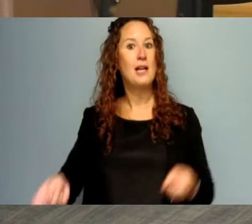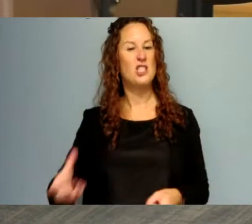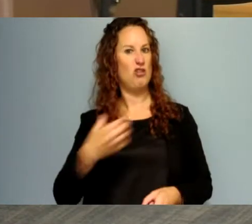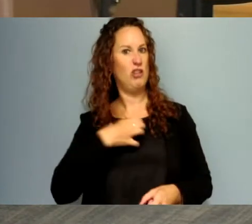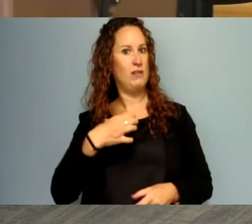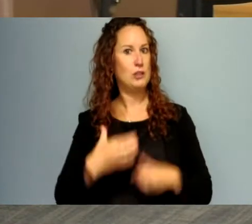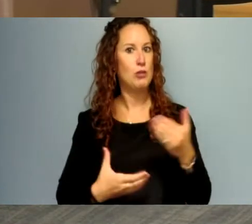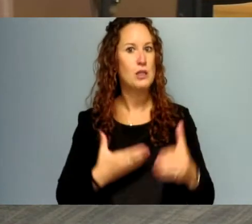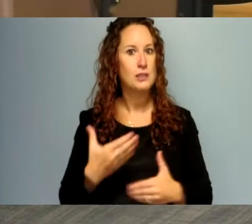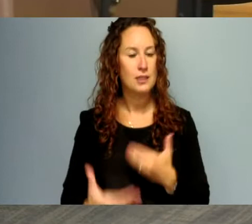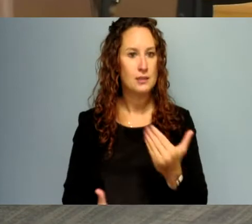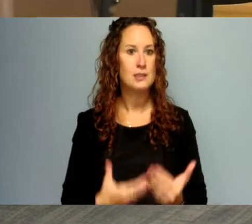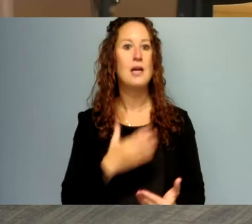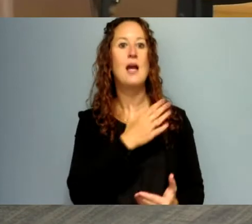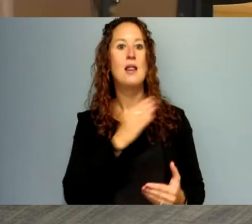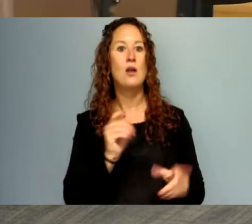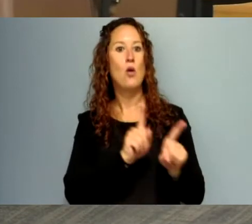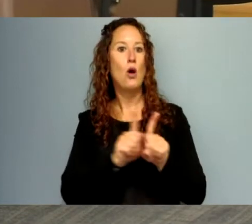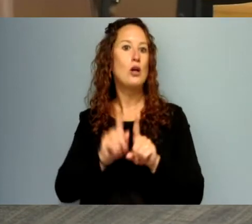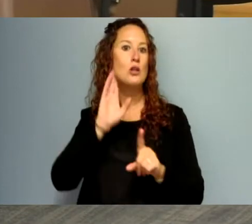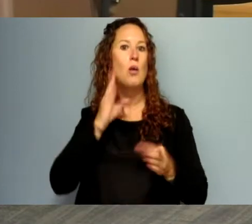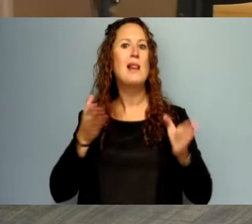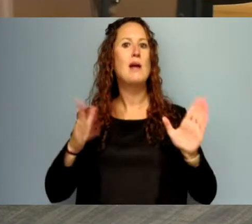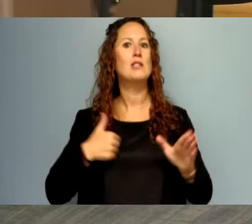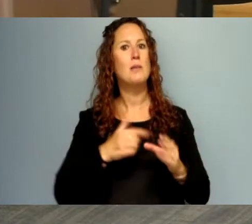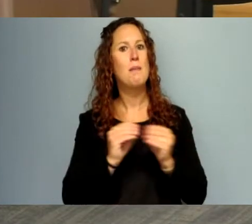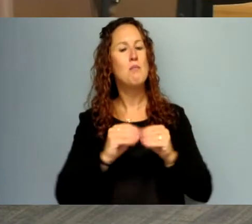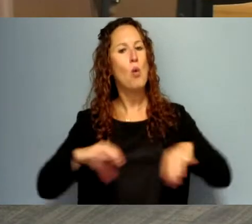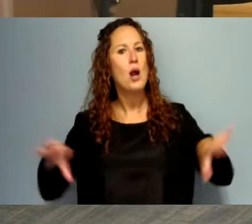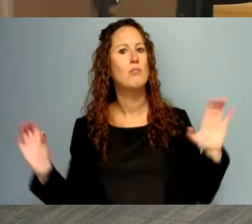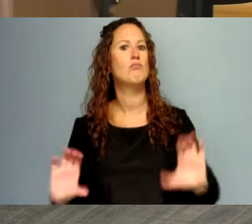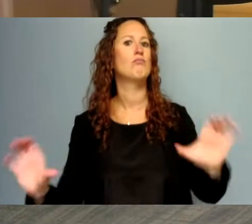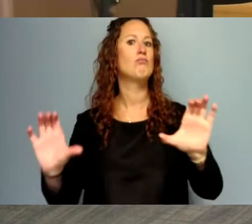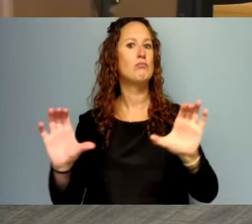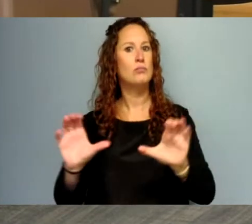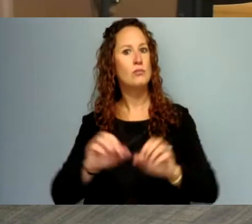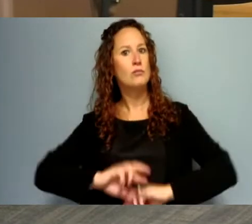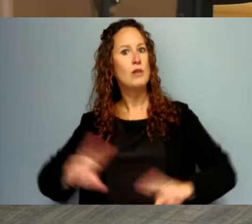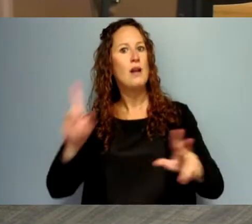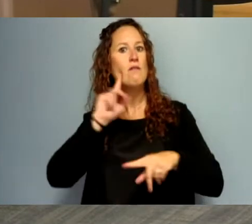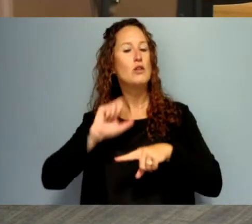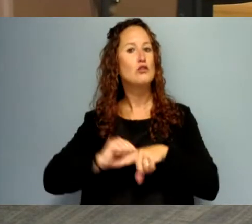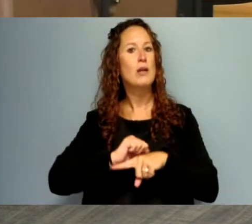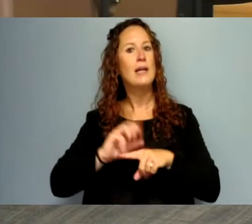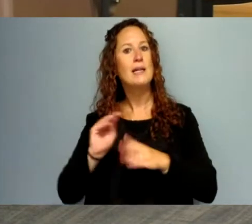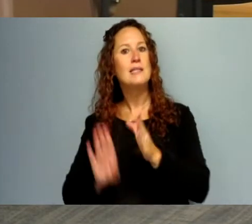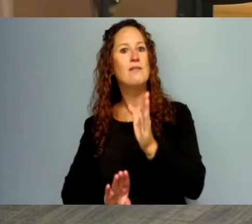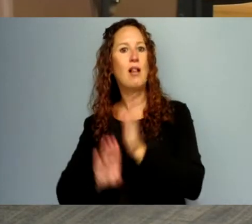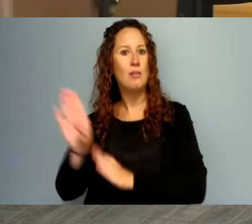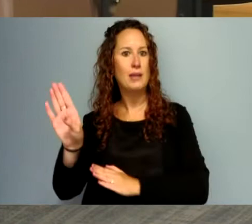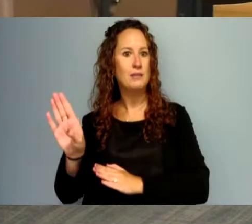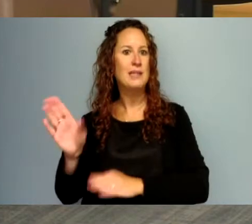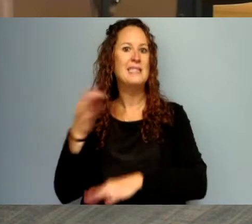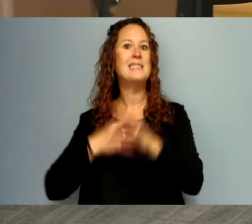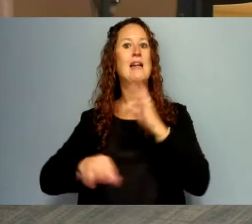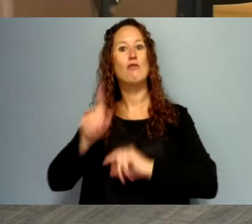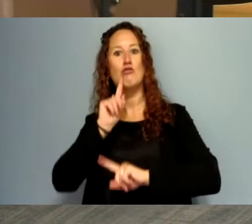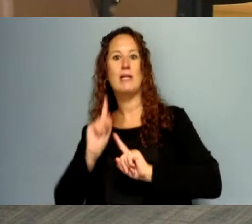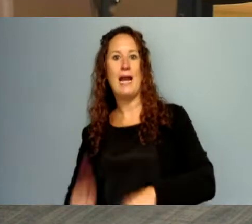process, and it'll allow us to be more proactive with training and development rather than reactive.